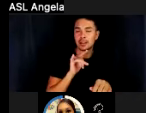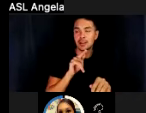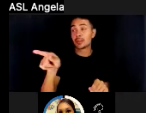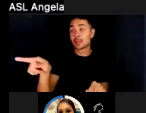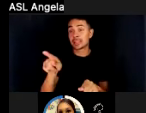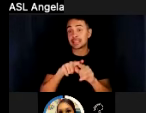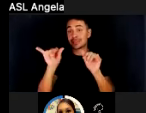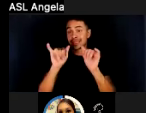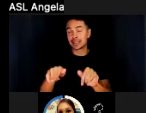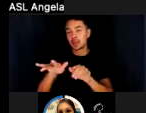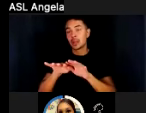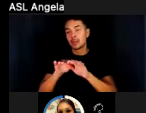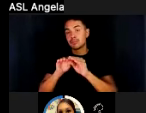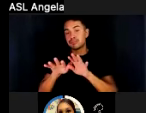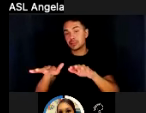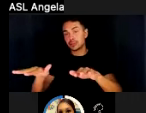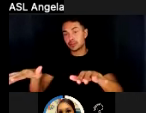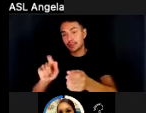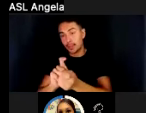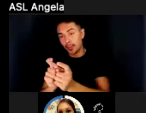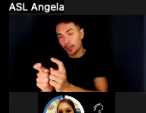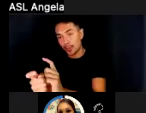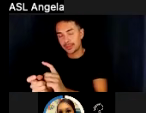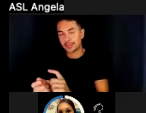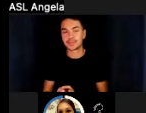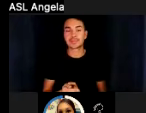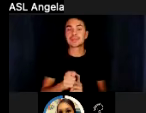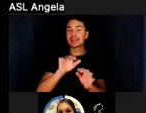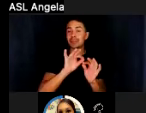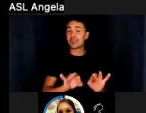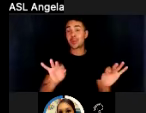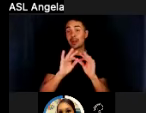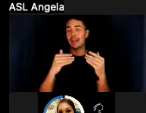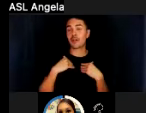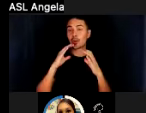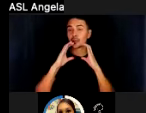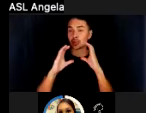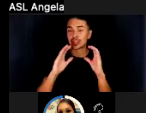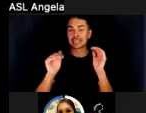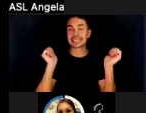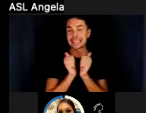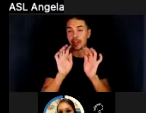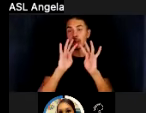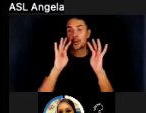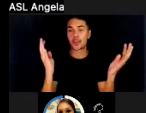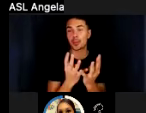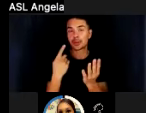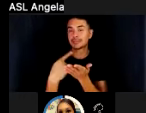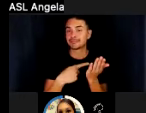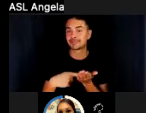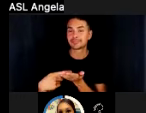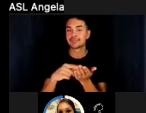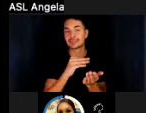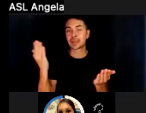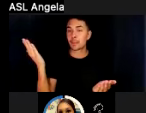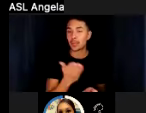of the system, right? And so again, why it's so important to be having the conversations around that table together, and bringing